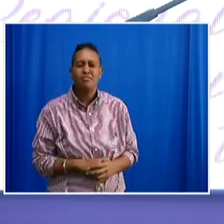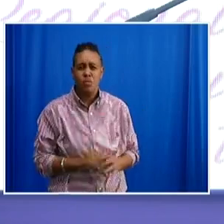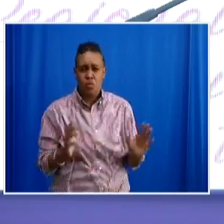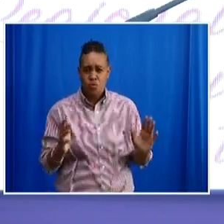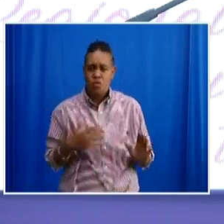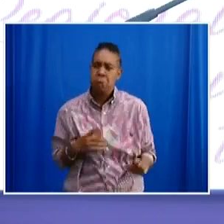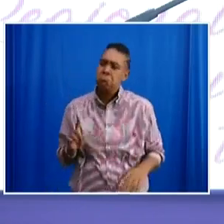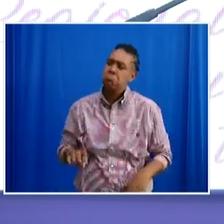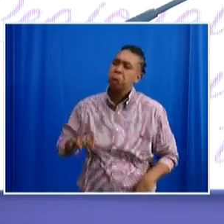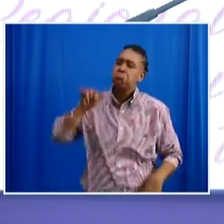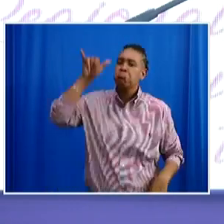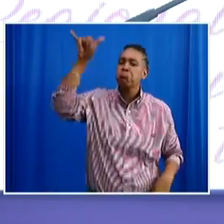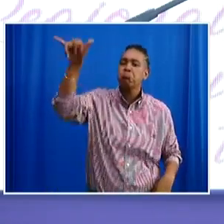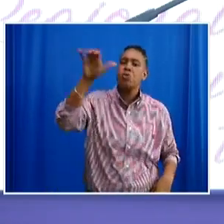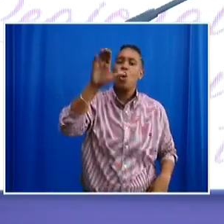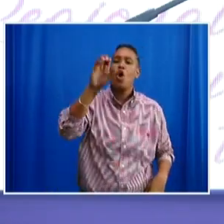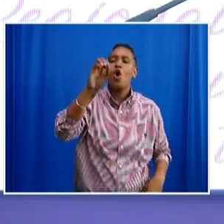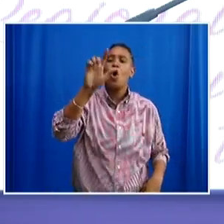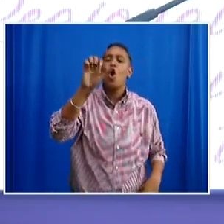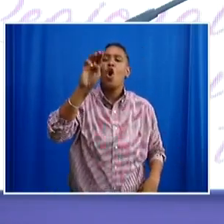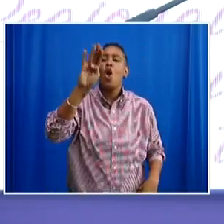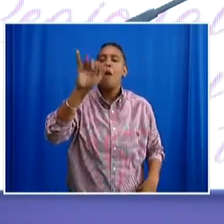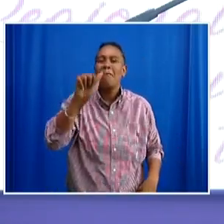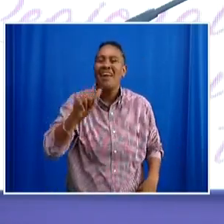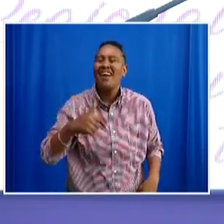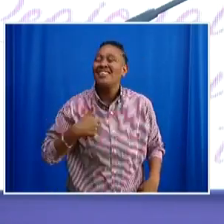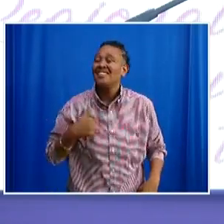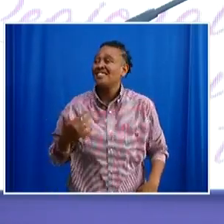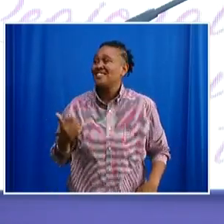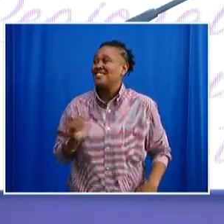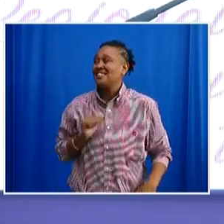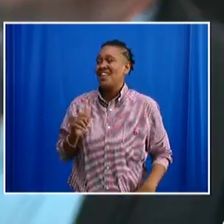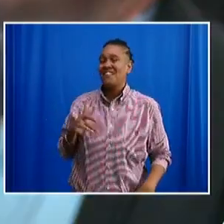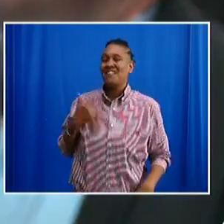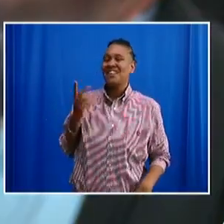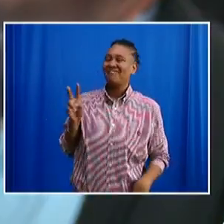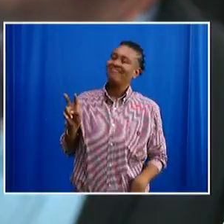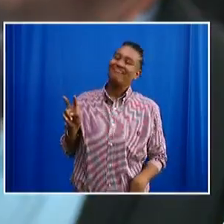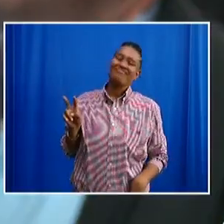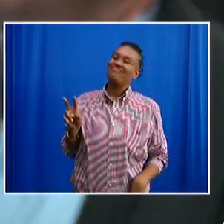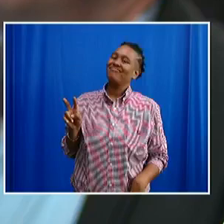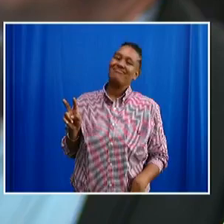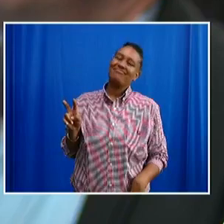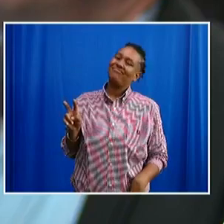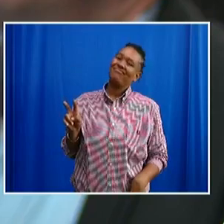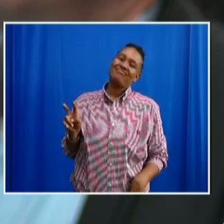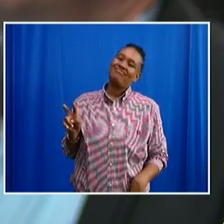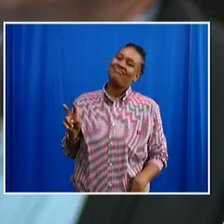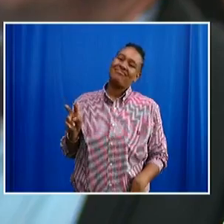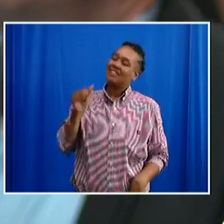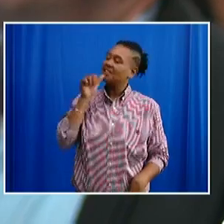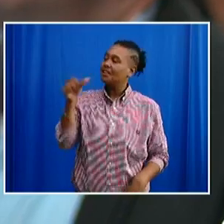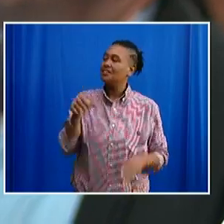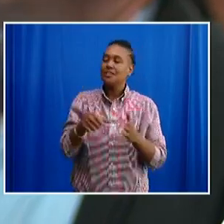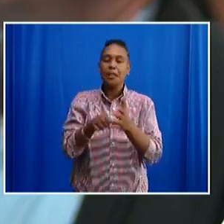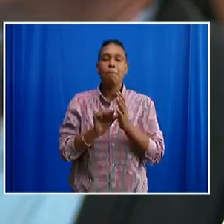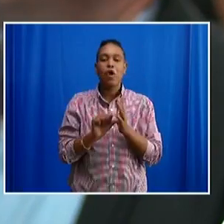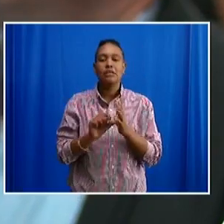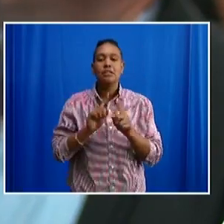Went to Colombia, again was not too impressed, but made a commitment